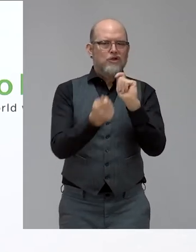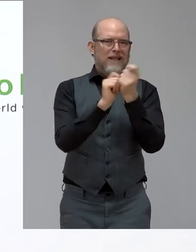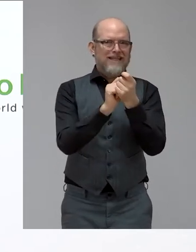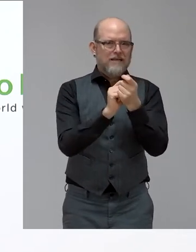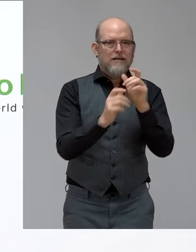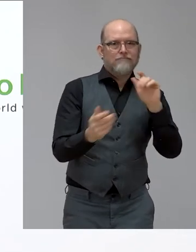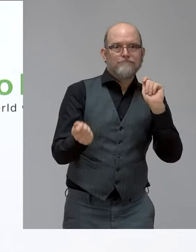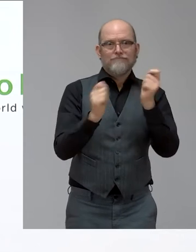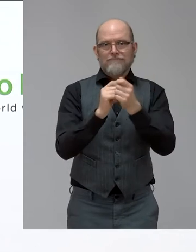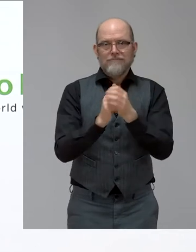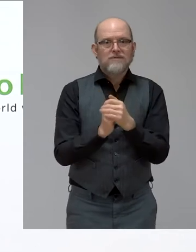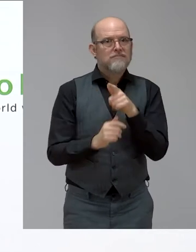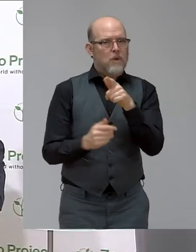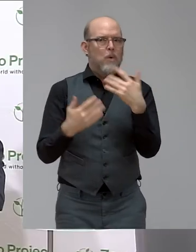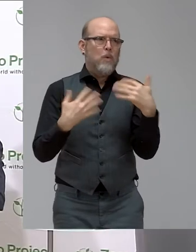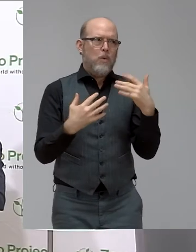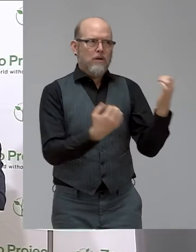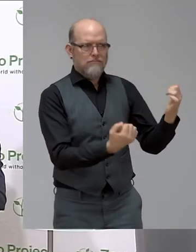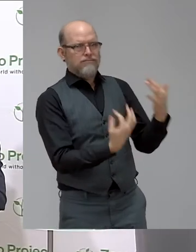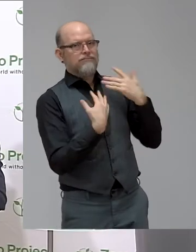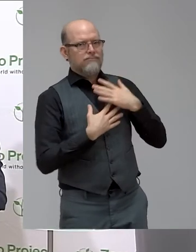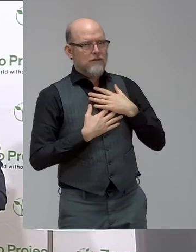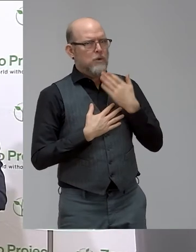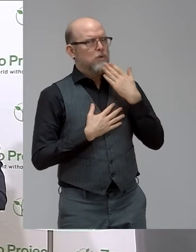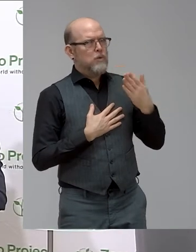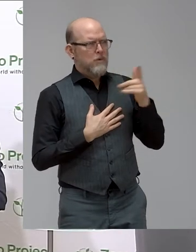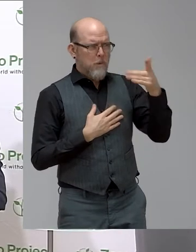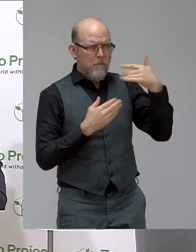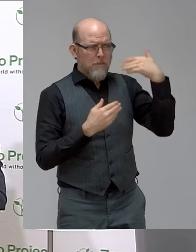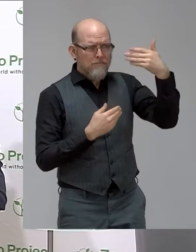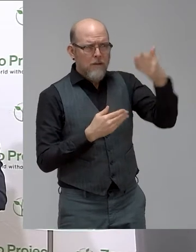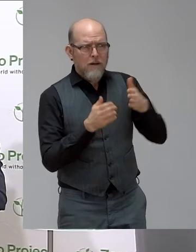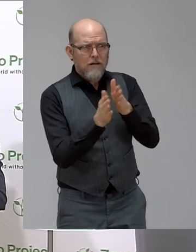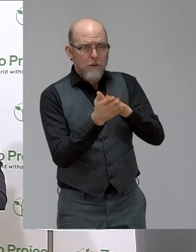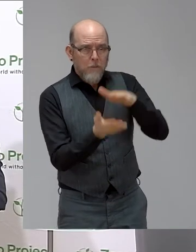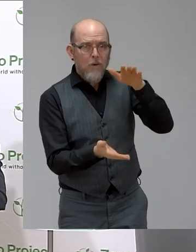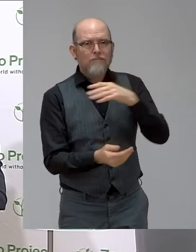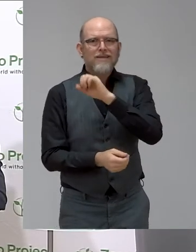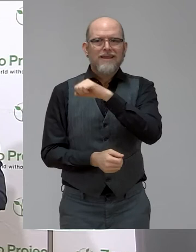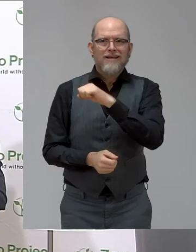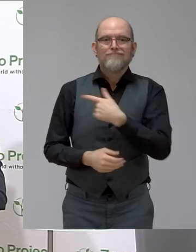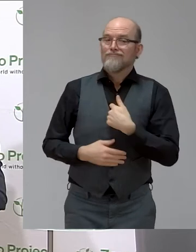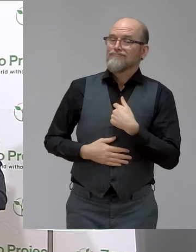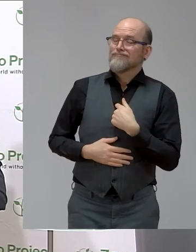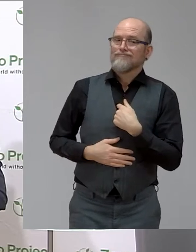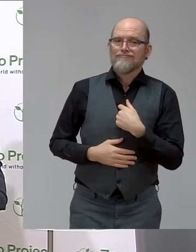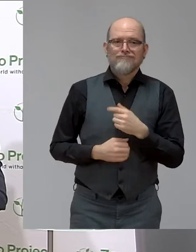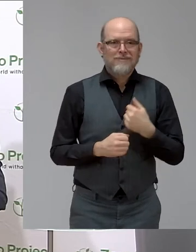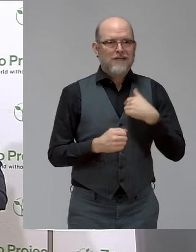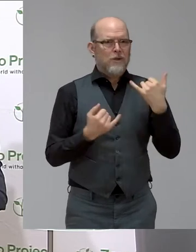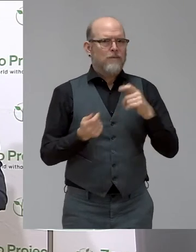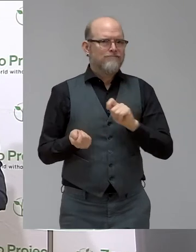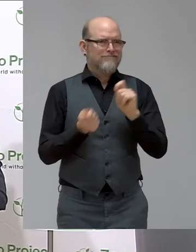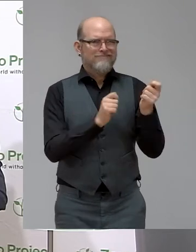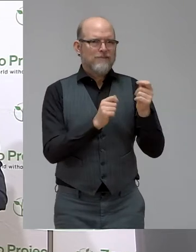later. Sure. Okay, great. Well, thank you very much. We'll look forward to hearing about that in a minute. And we'll transition to our next